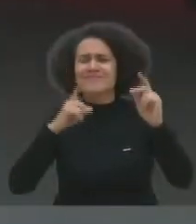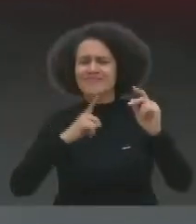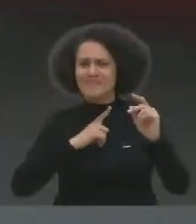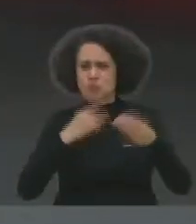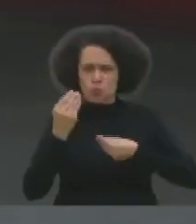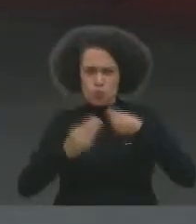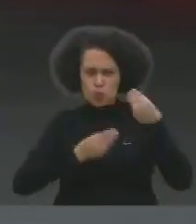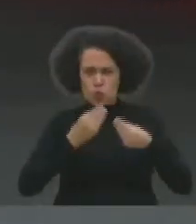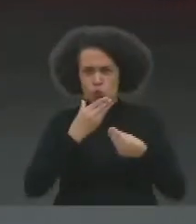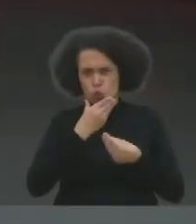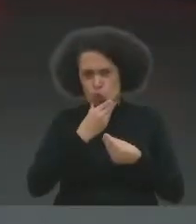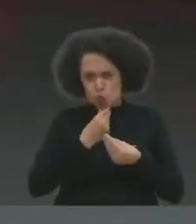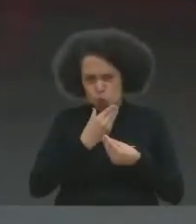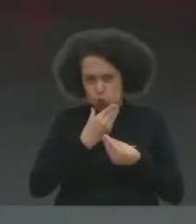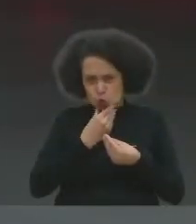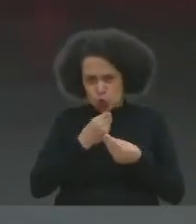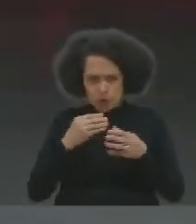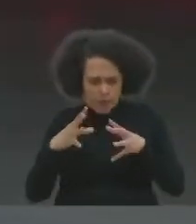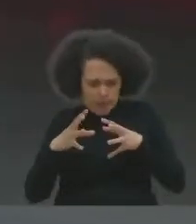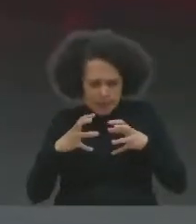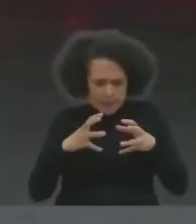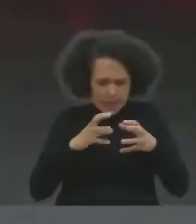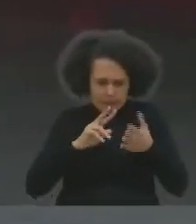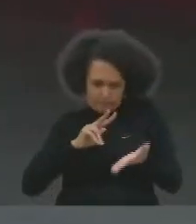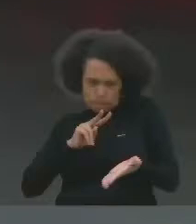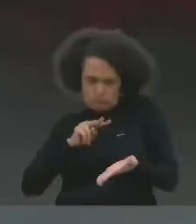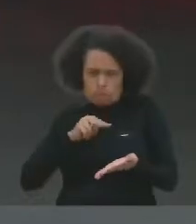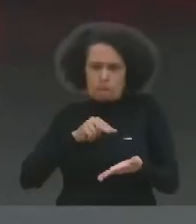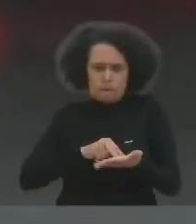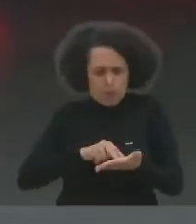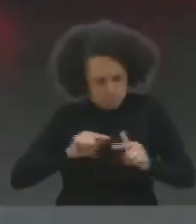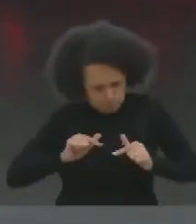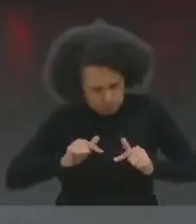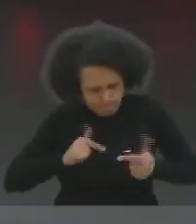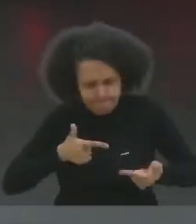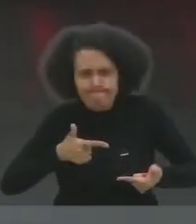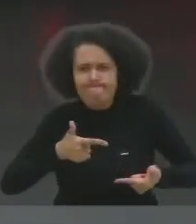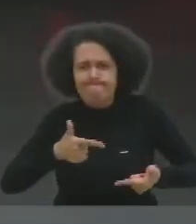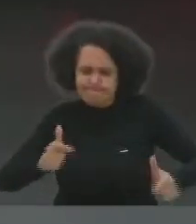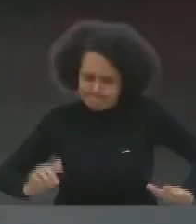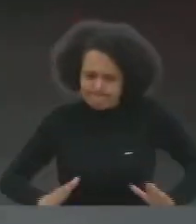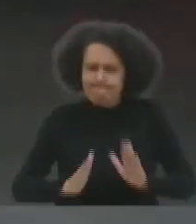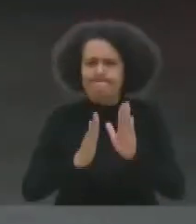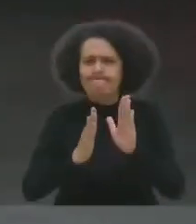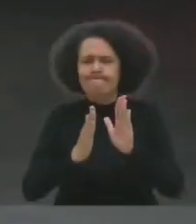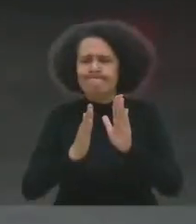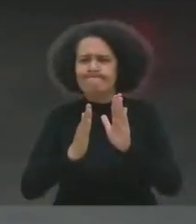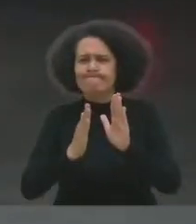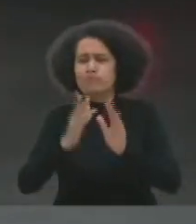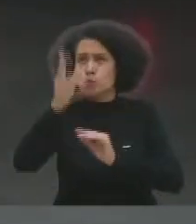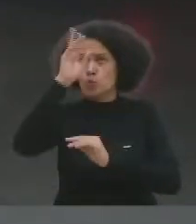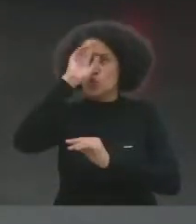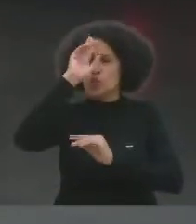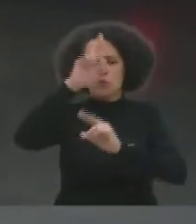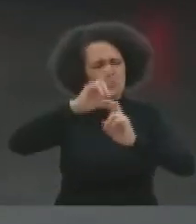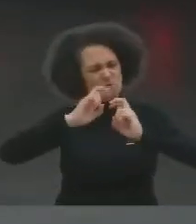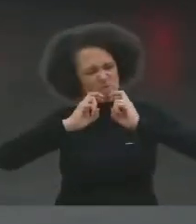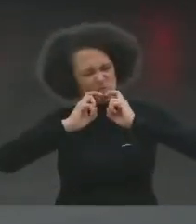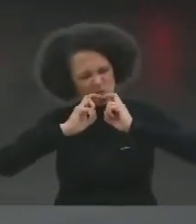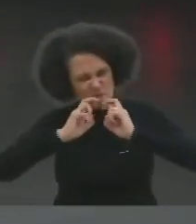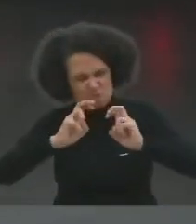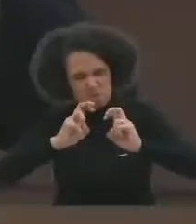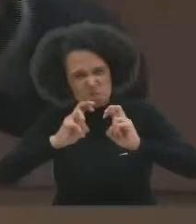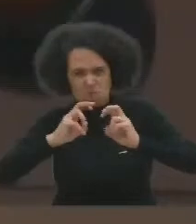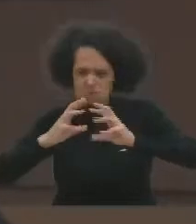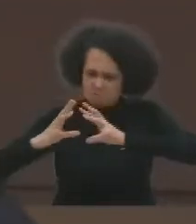Como homem de guerra que se lança furiosamente para a batalha. He shouts out his battle cry. E ele solta o seu grito de guerra. Against